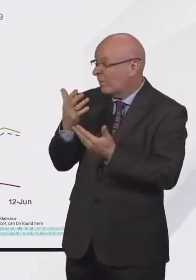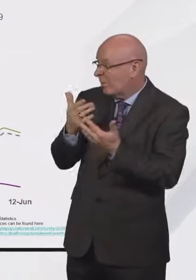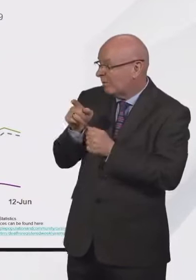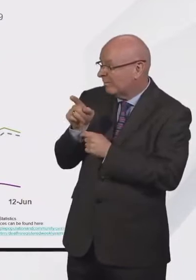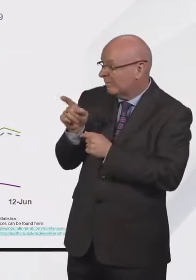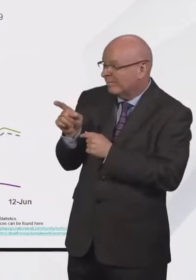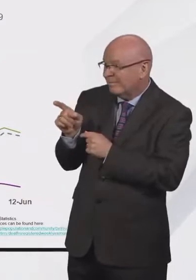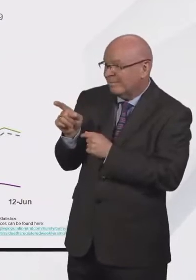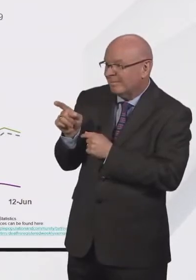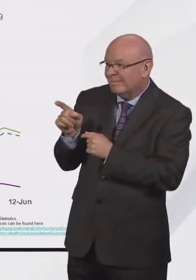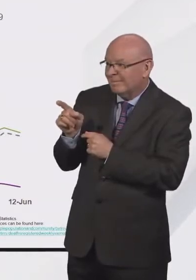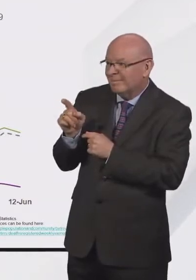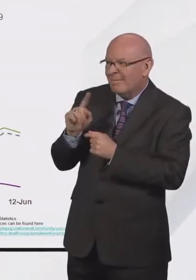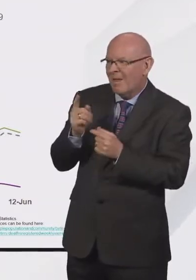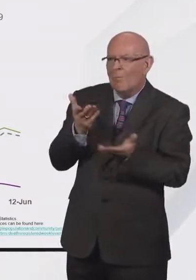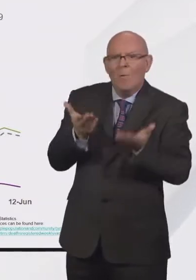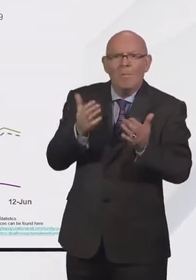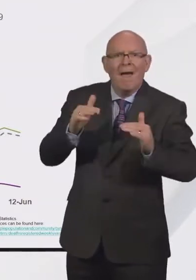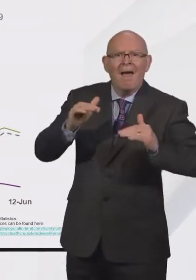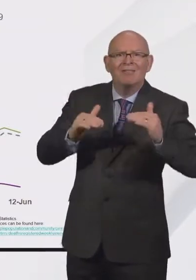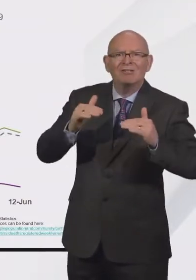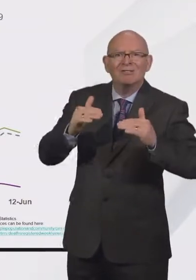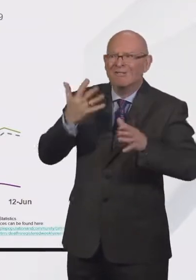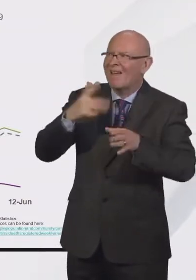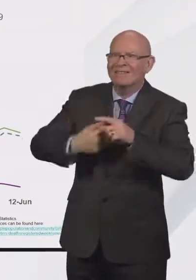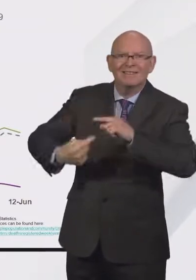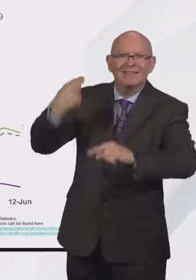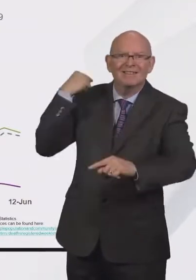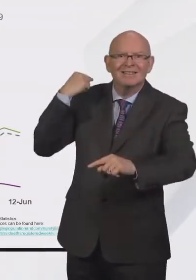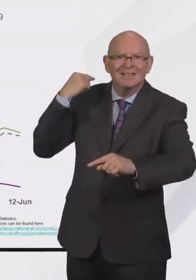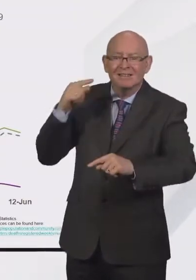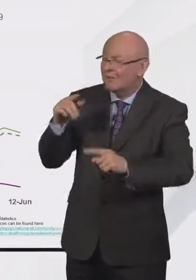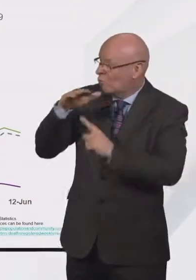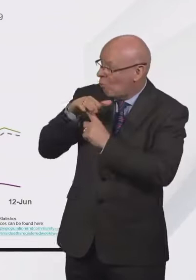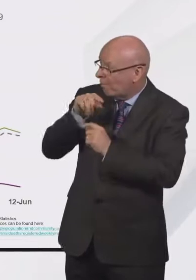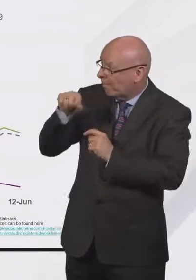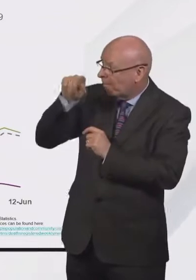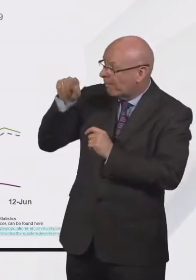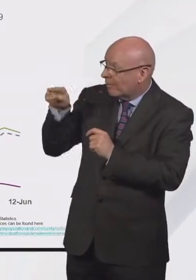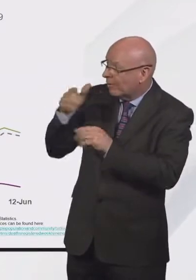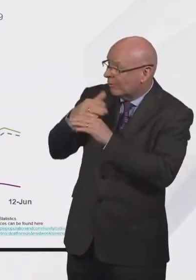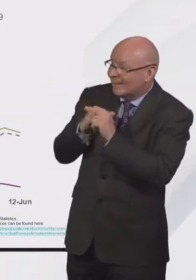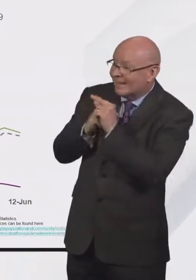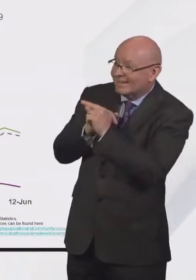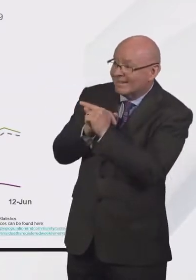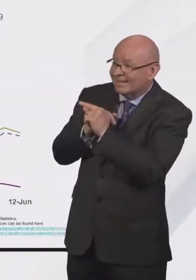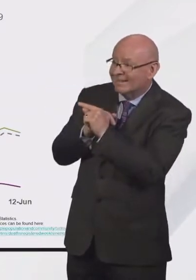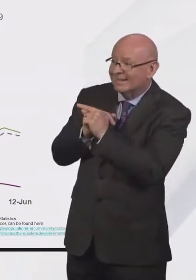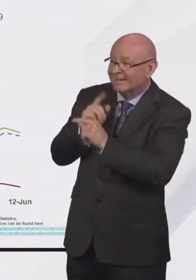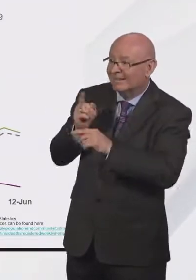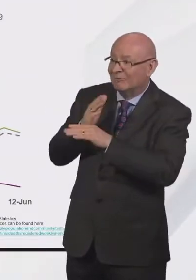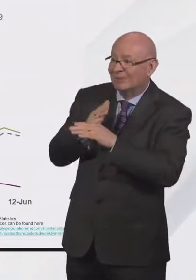is due to COVID. In the dotted line, you see the average for the 5 years